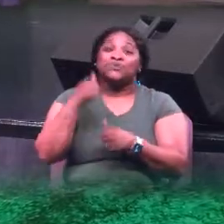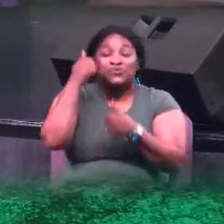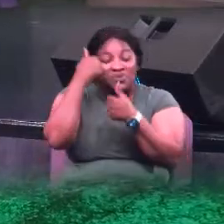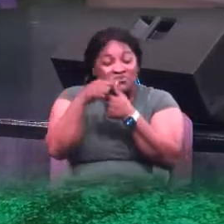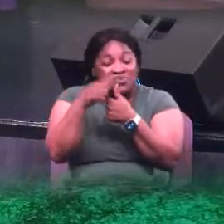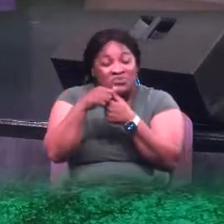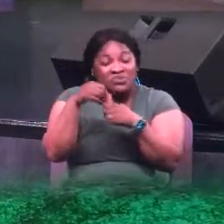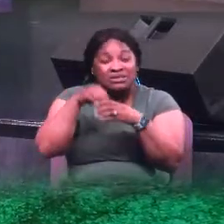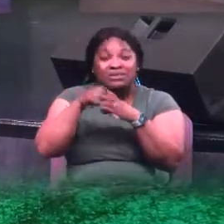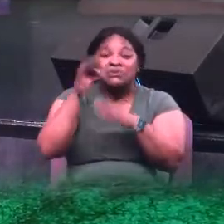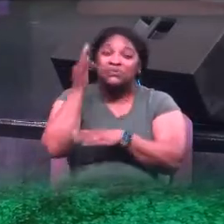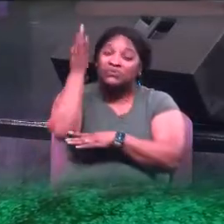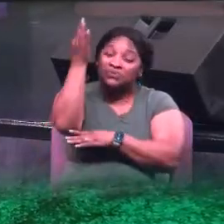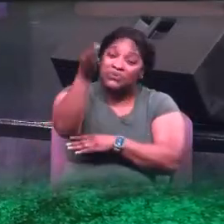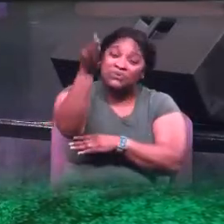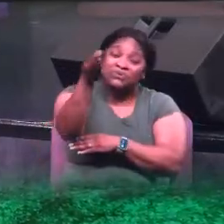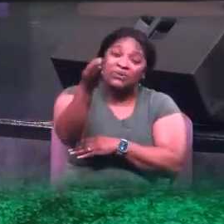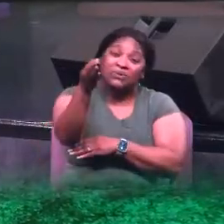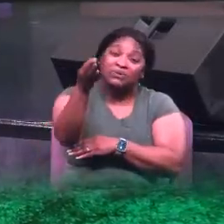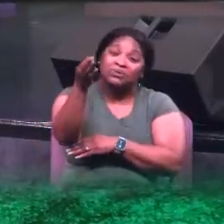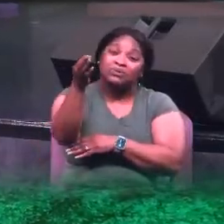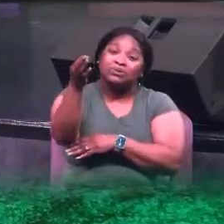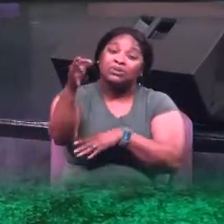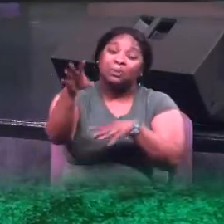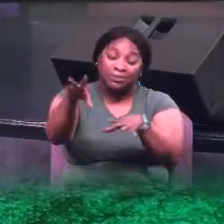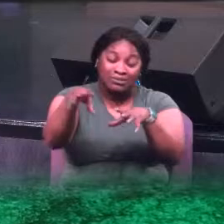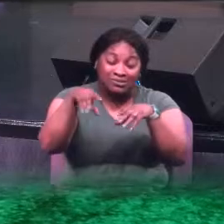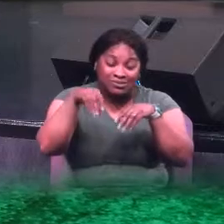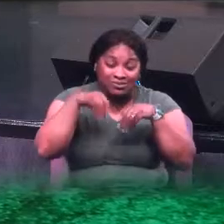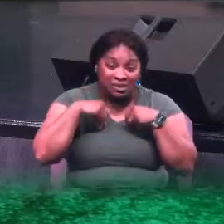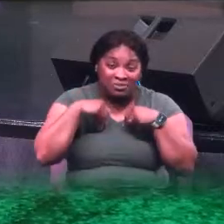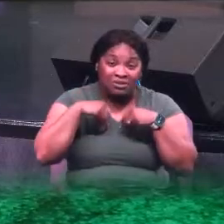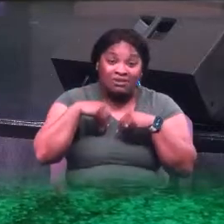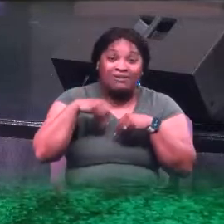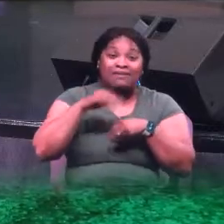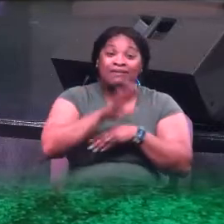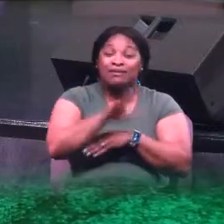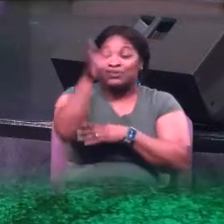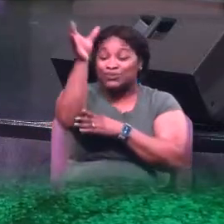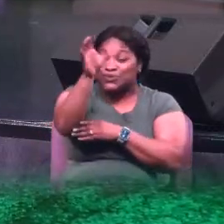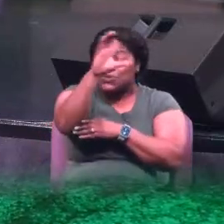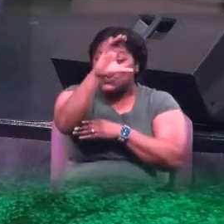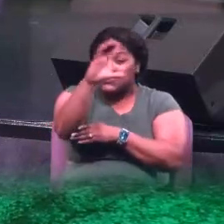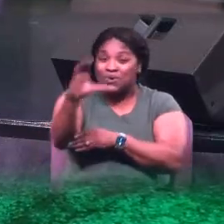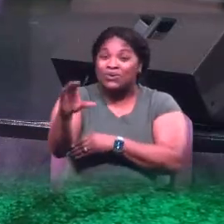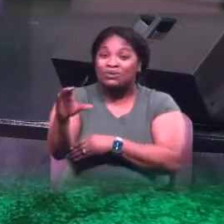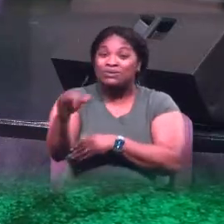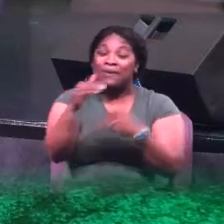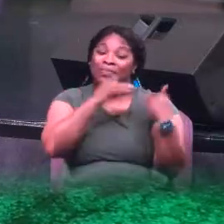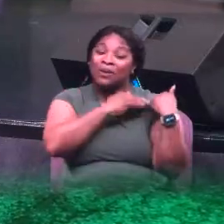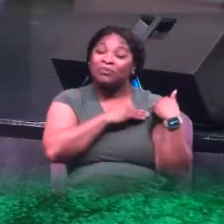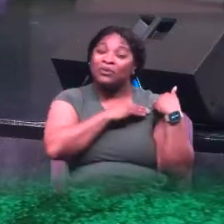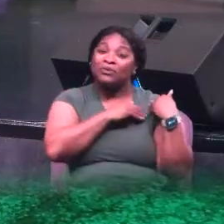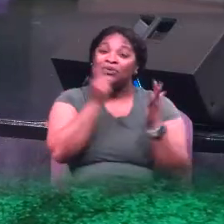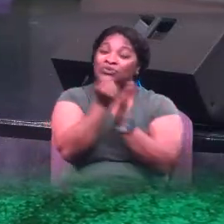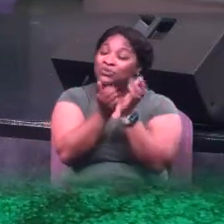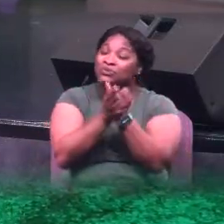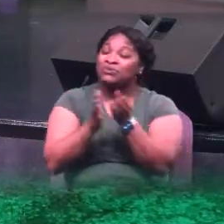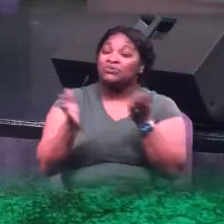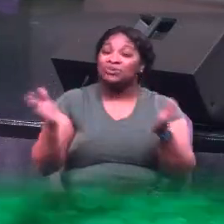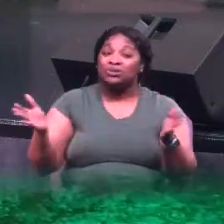the future to embrace his cross and the burden of crucifixion. Because,